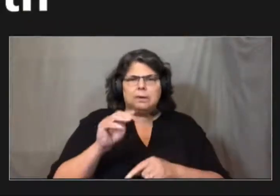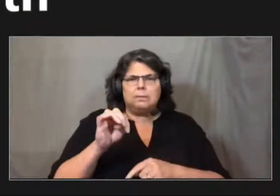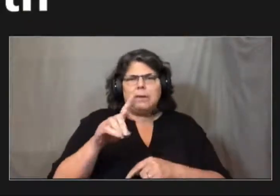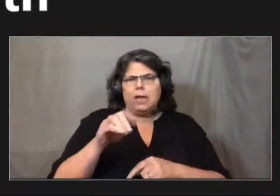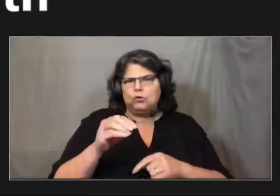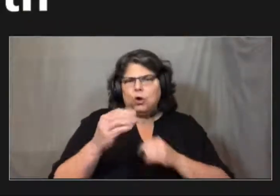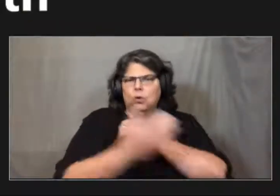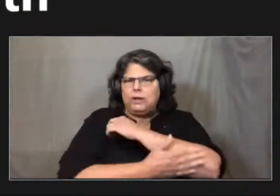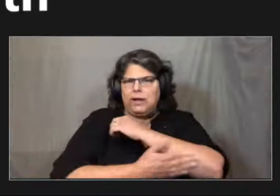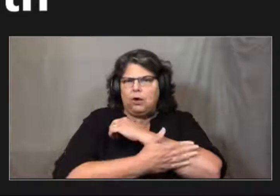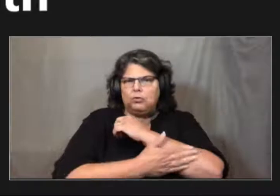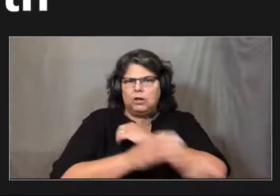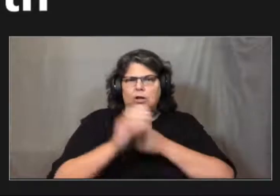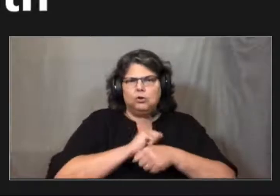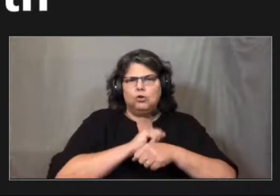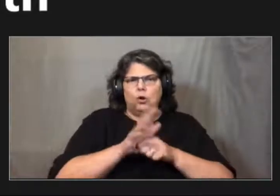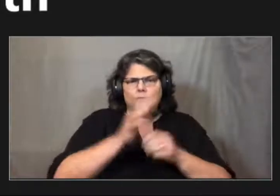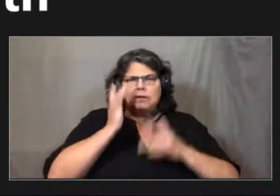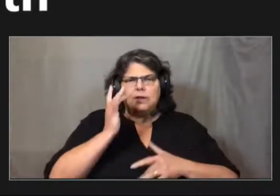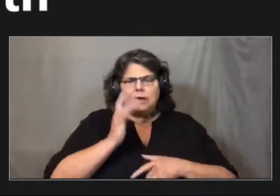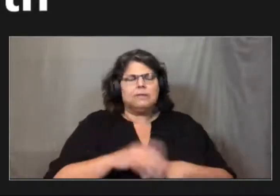Okay, thanks for clearing that up.